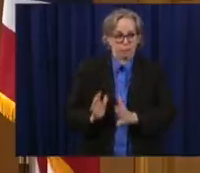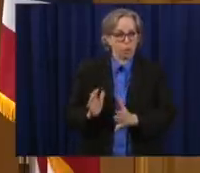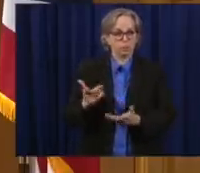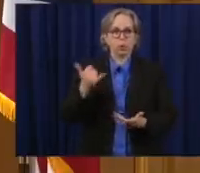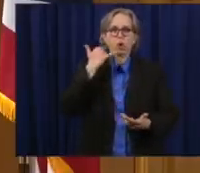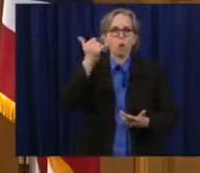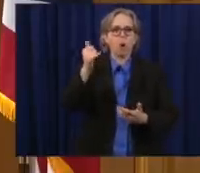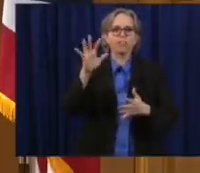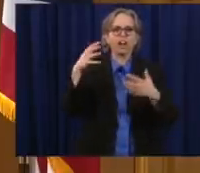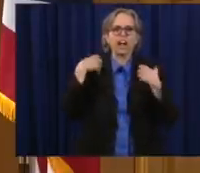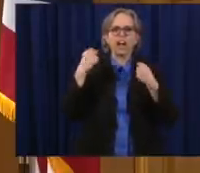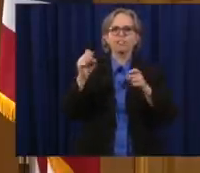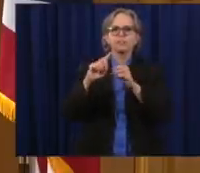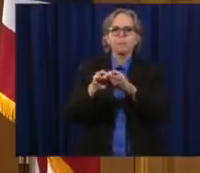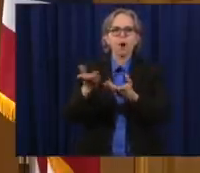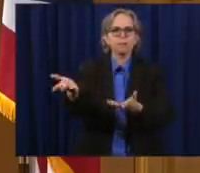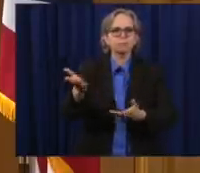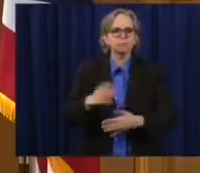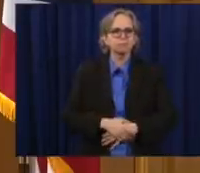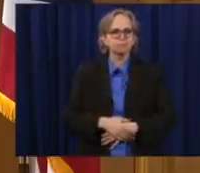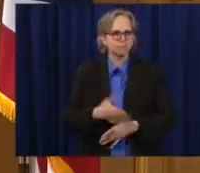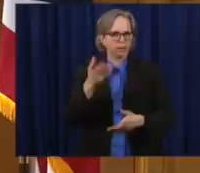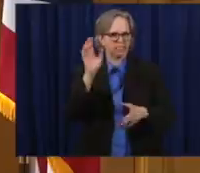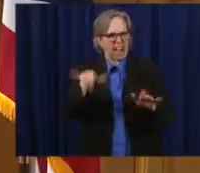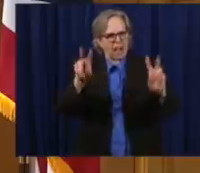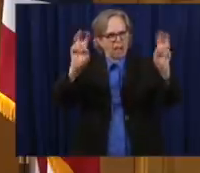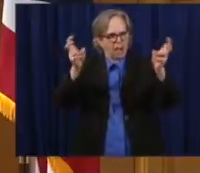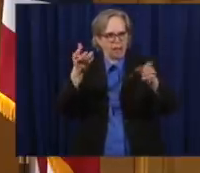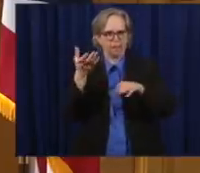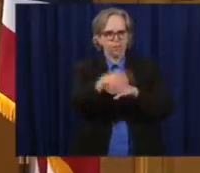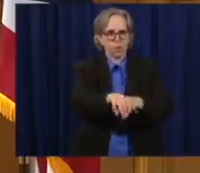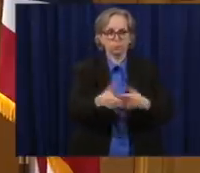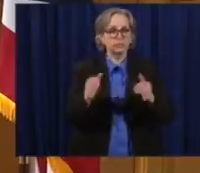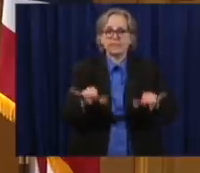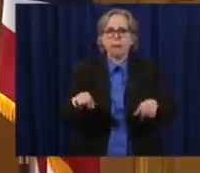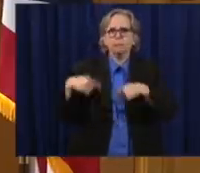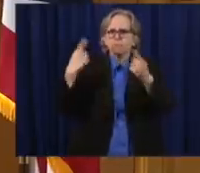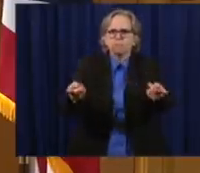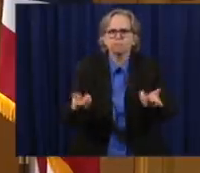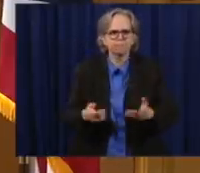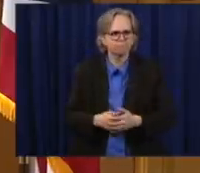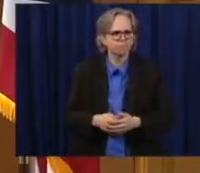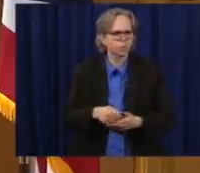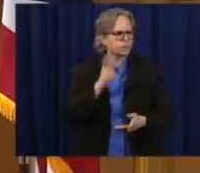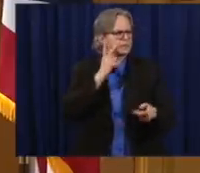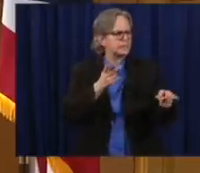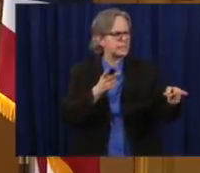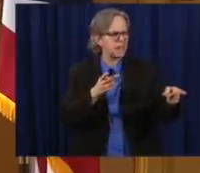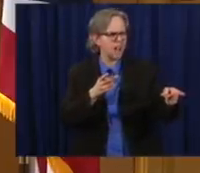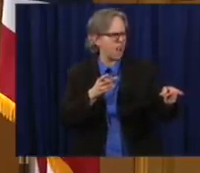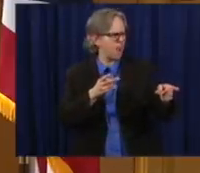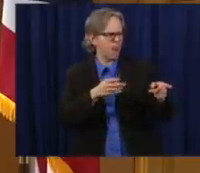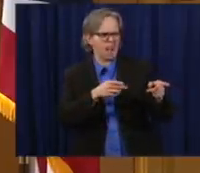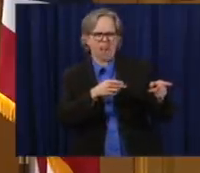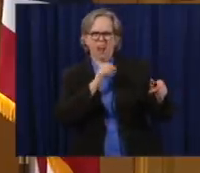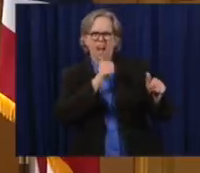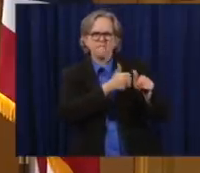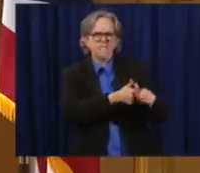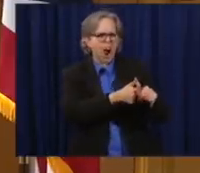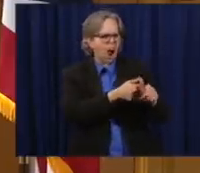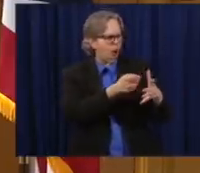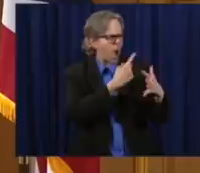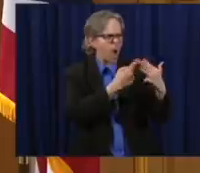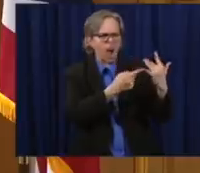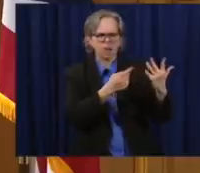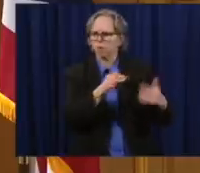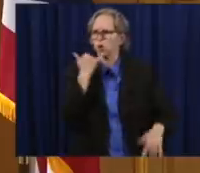It's no different than what is really going on today. We are seeing that today. Health departments there, you have 113